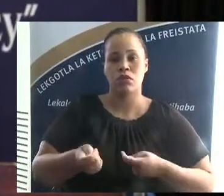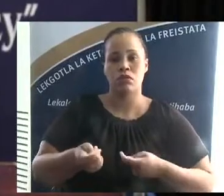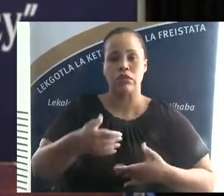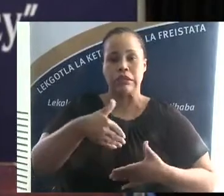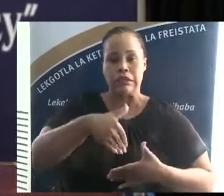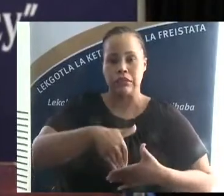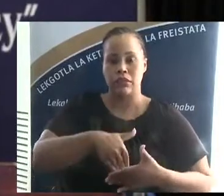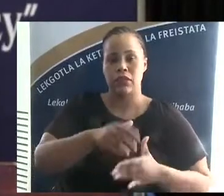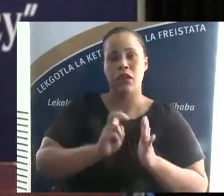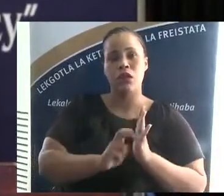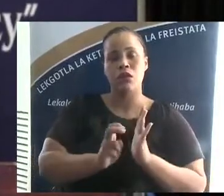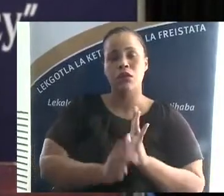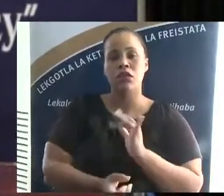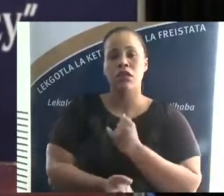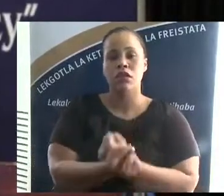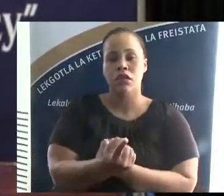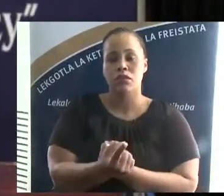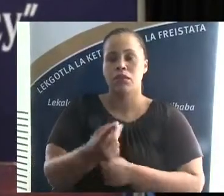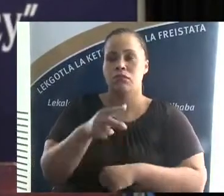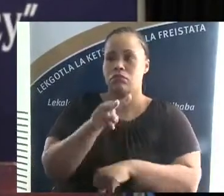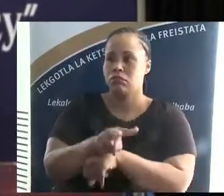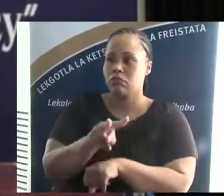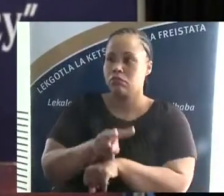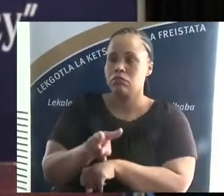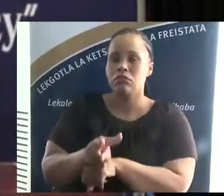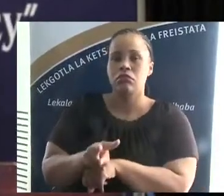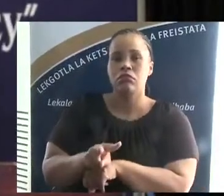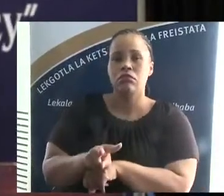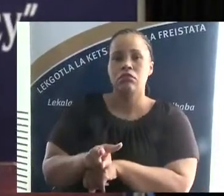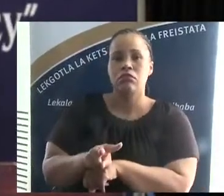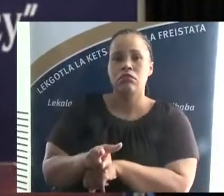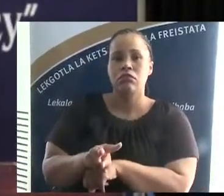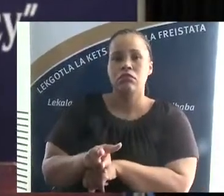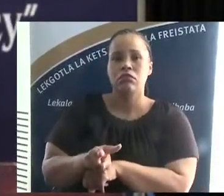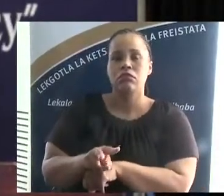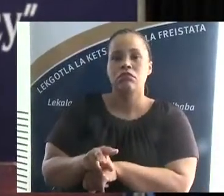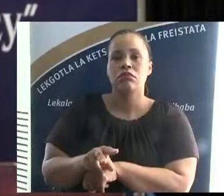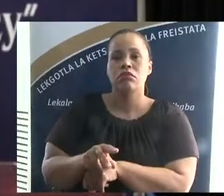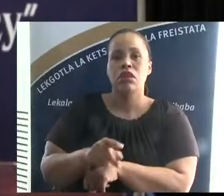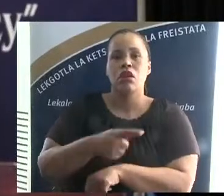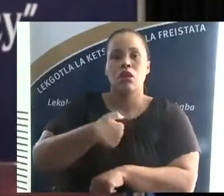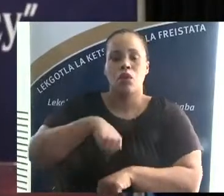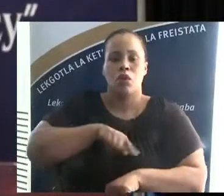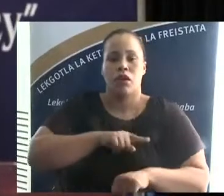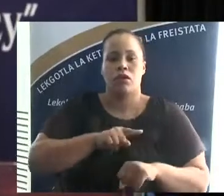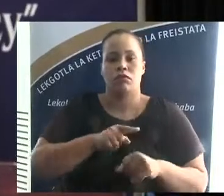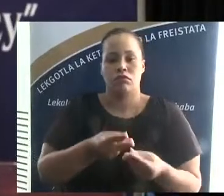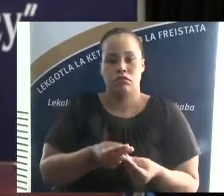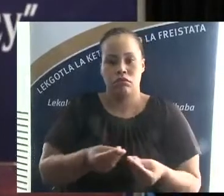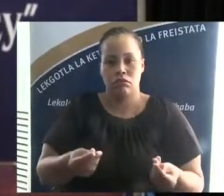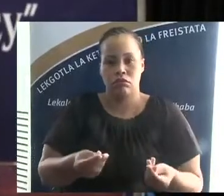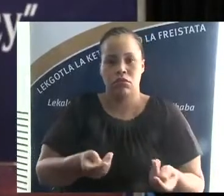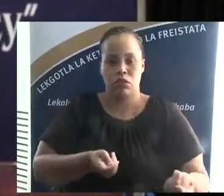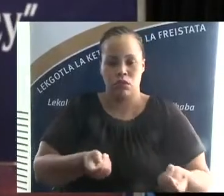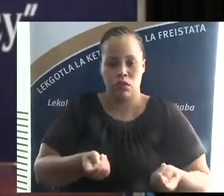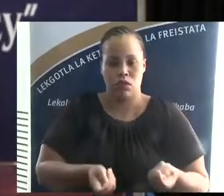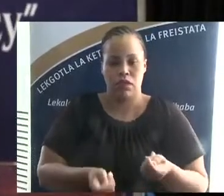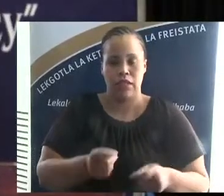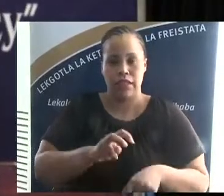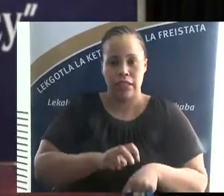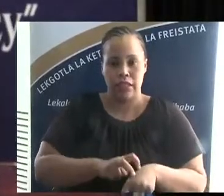were determined through investigation and remedial controls recommended to further prevent future